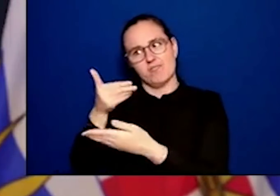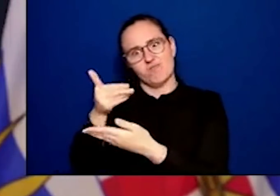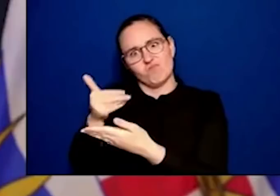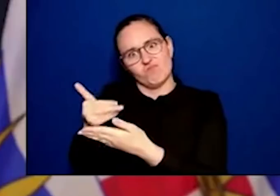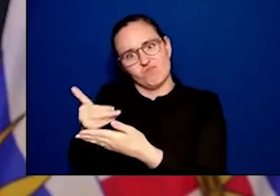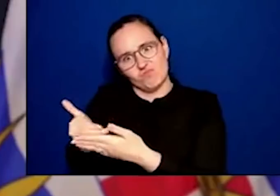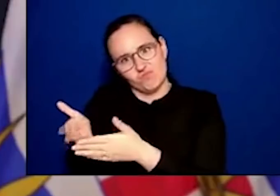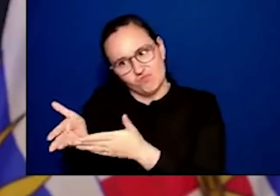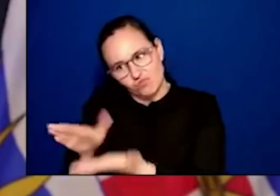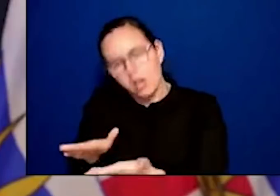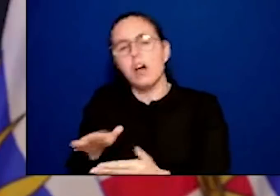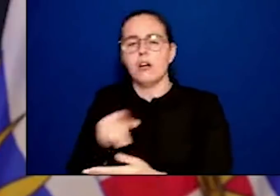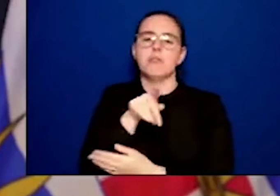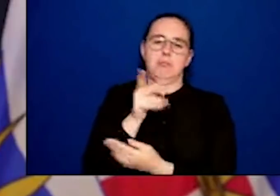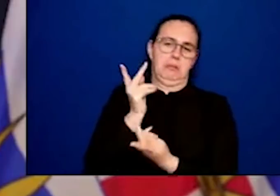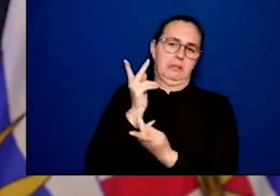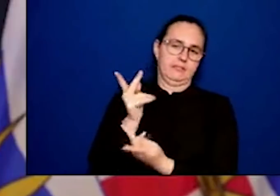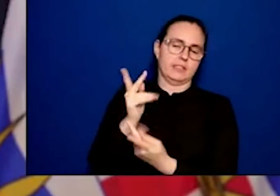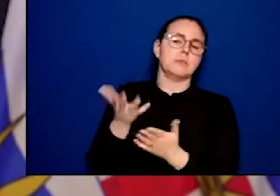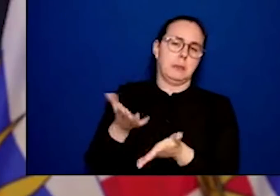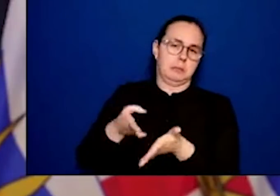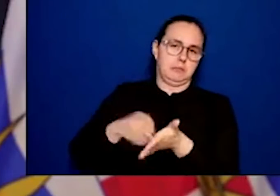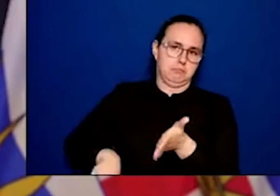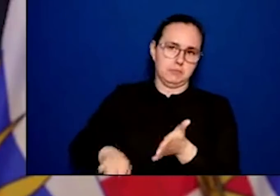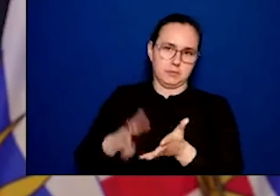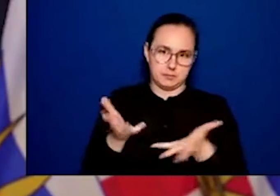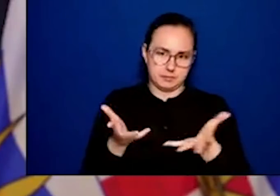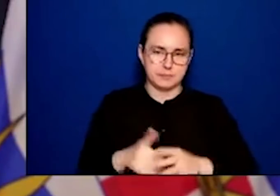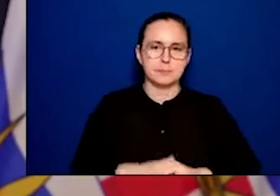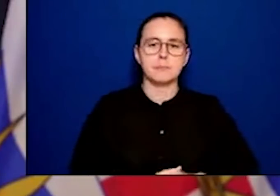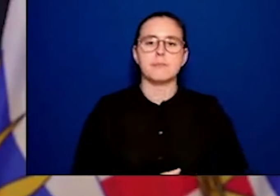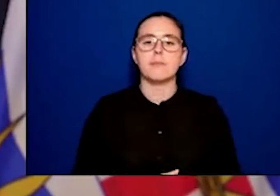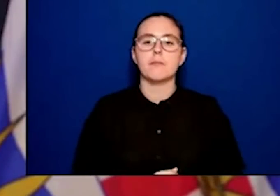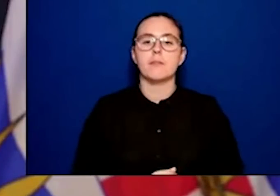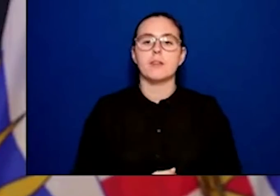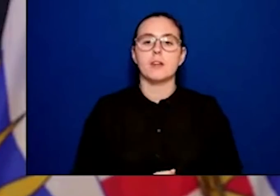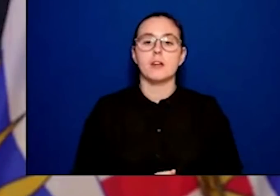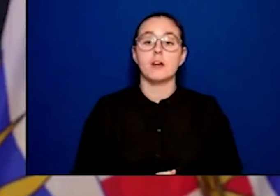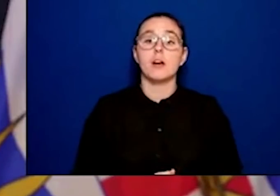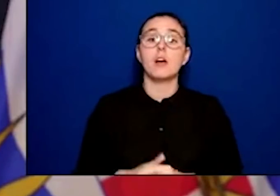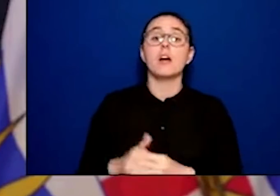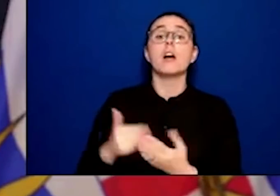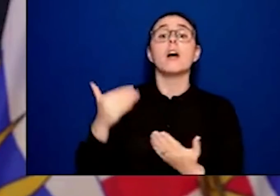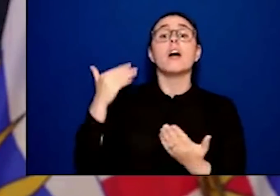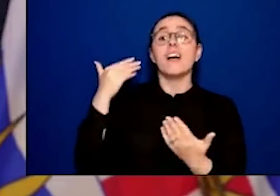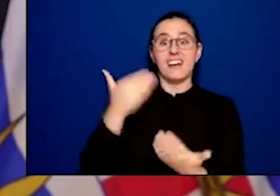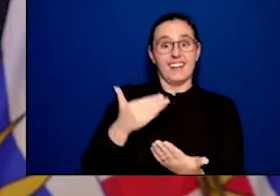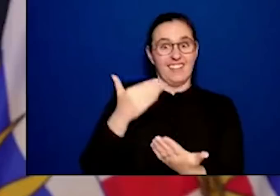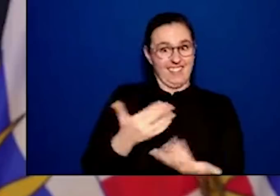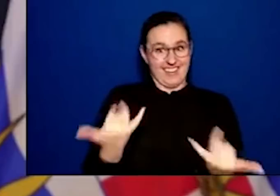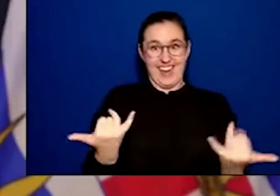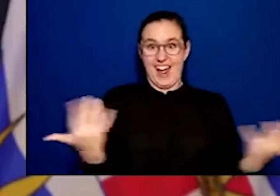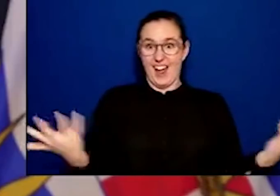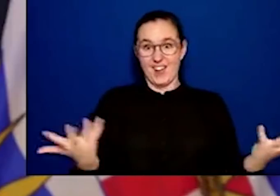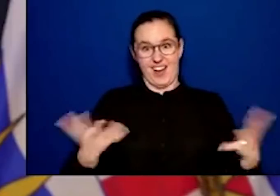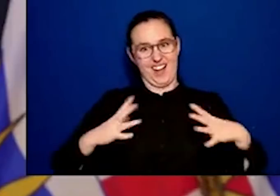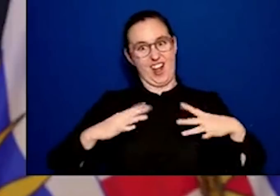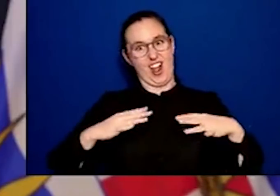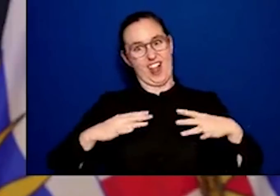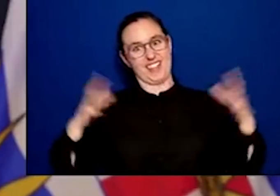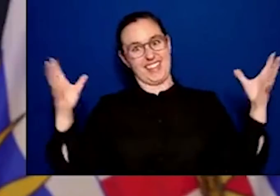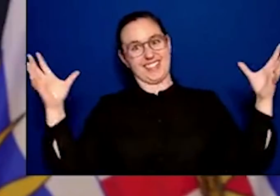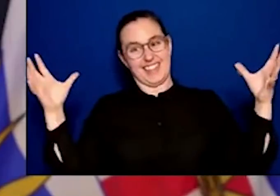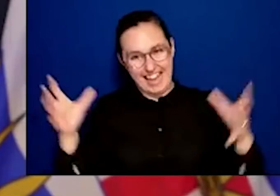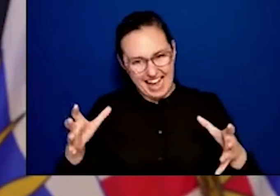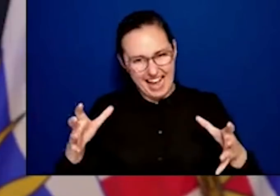to ask everyone, please keep your group small this year. Remember what we are seeing in our communities right